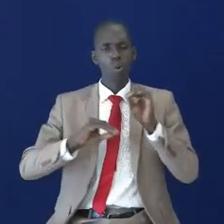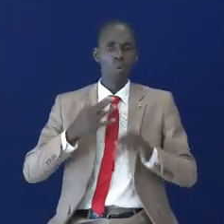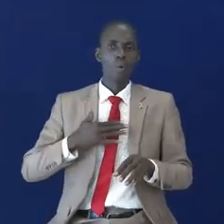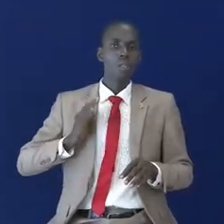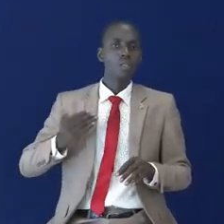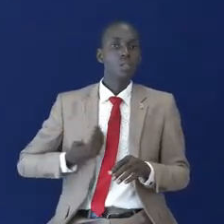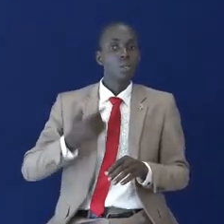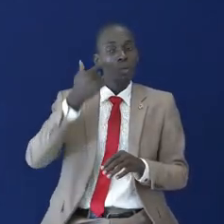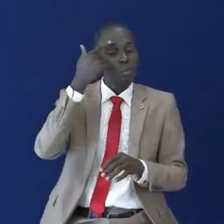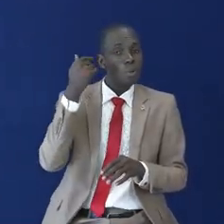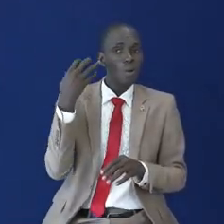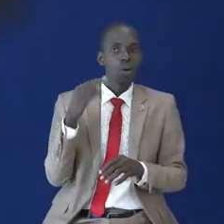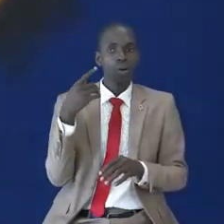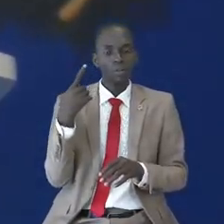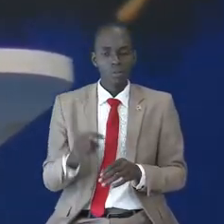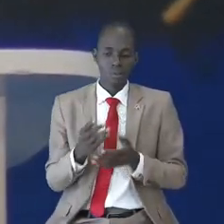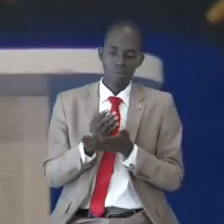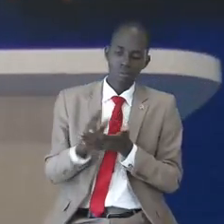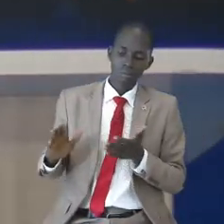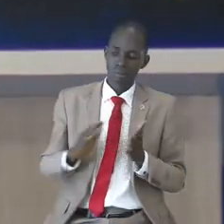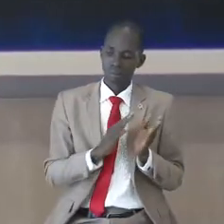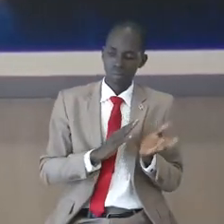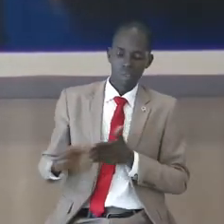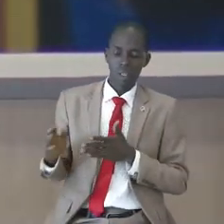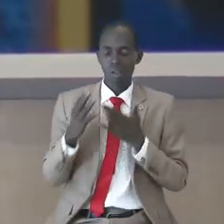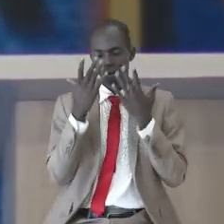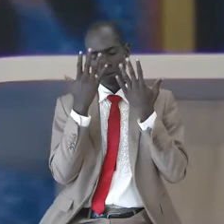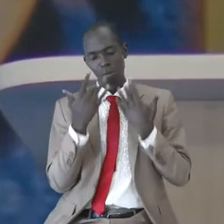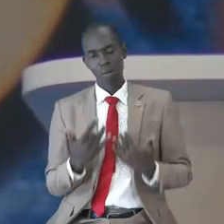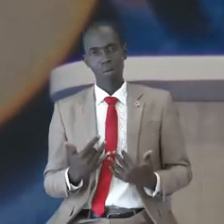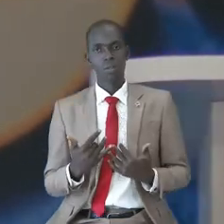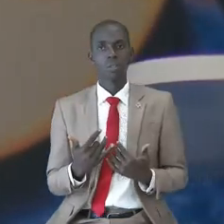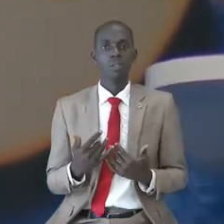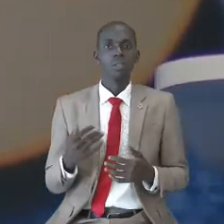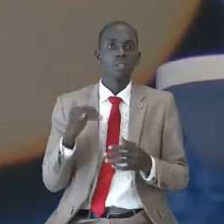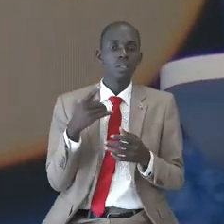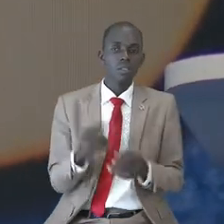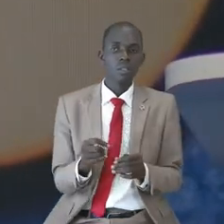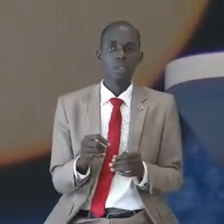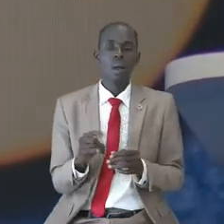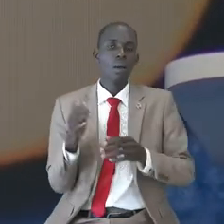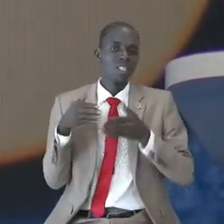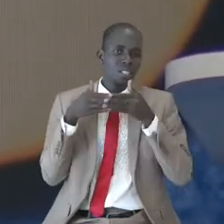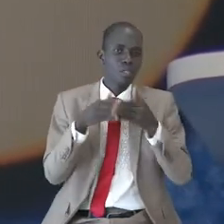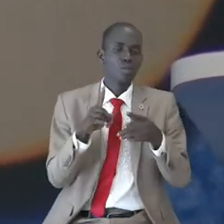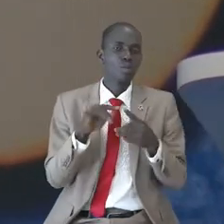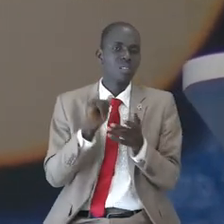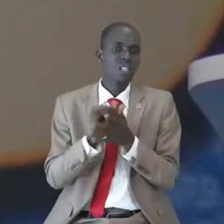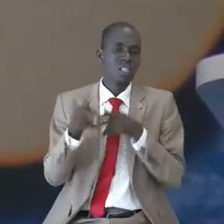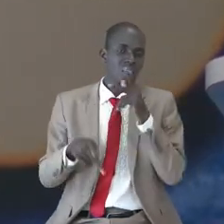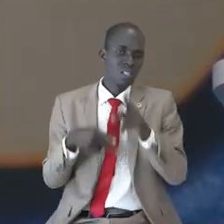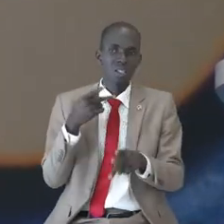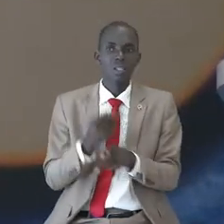the dejection and the rejection and the sadness and the sorrow that brings that kind of